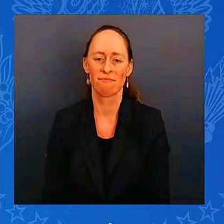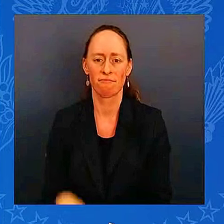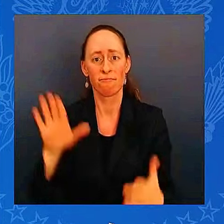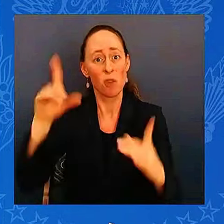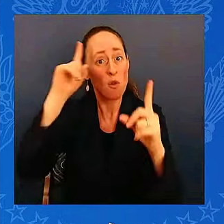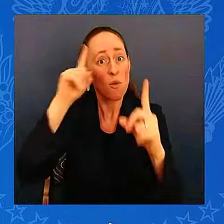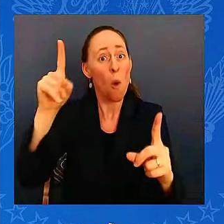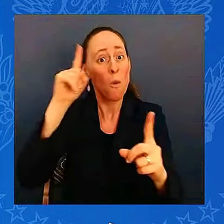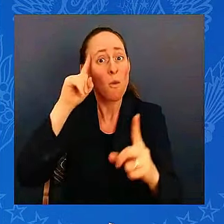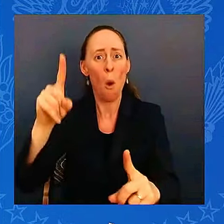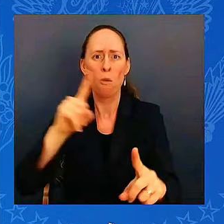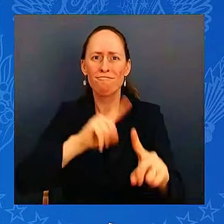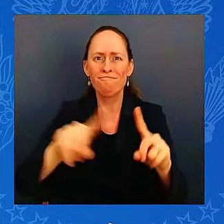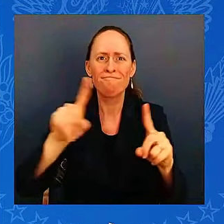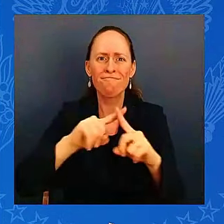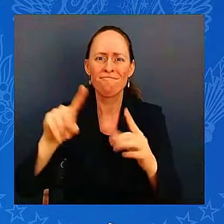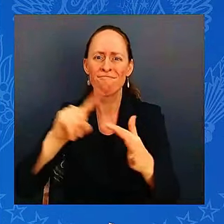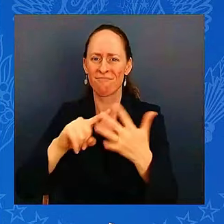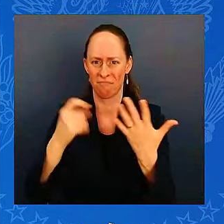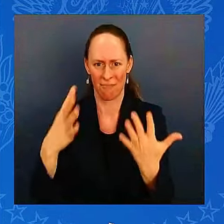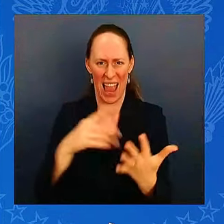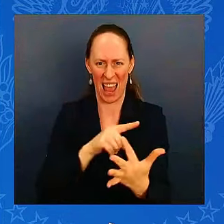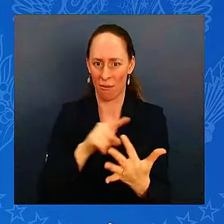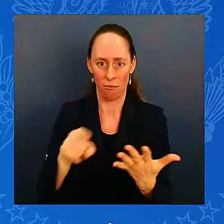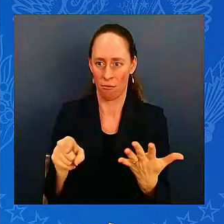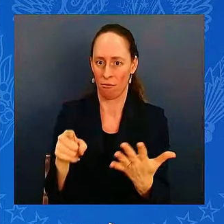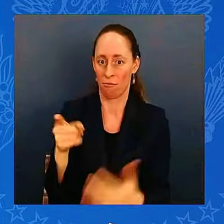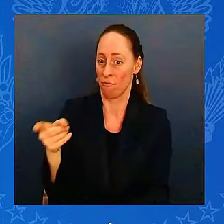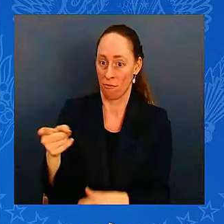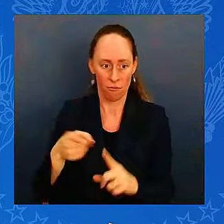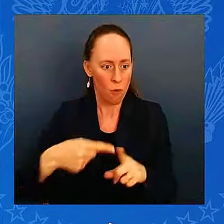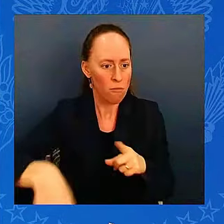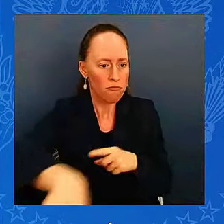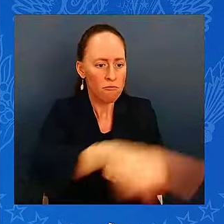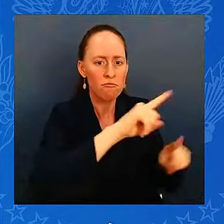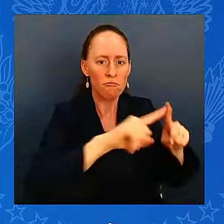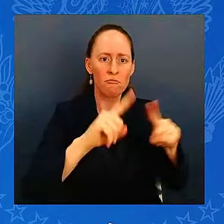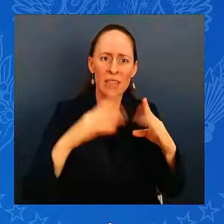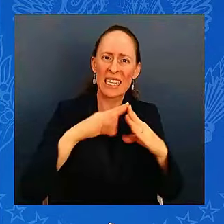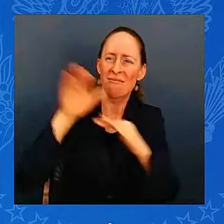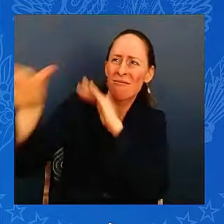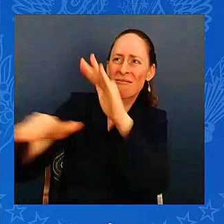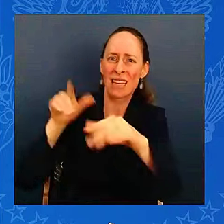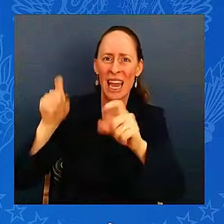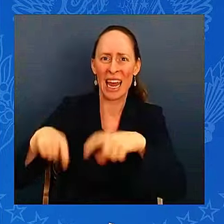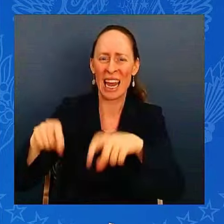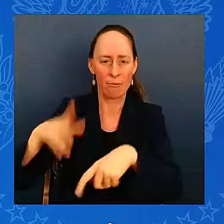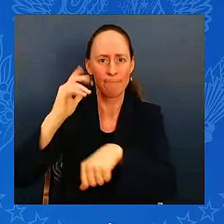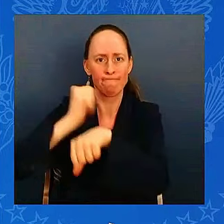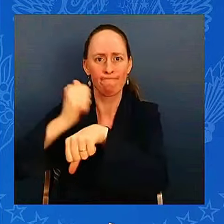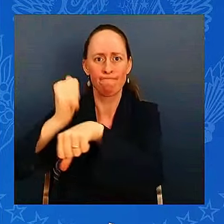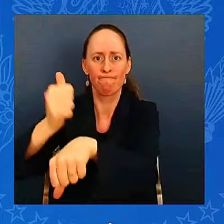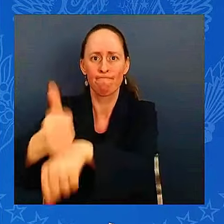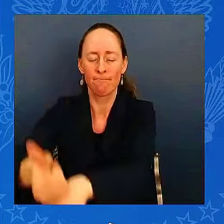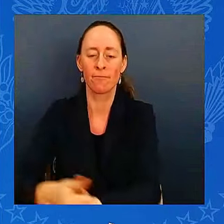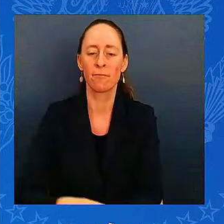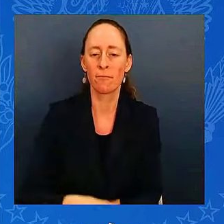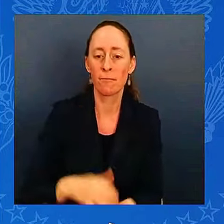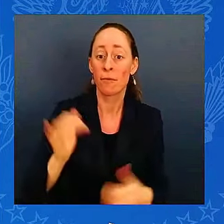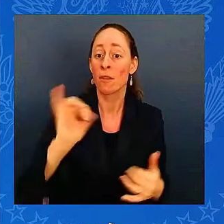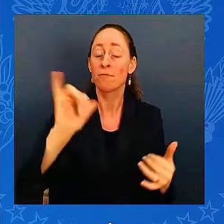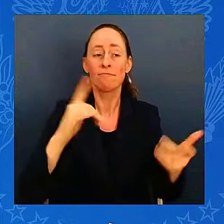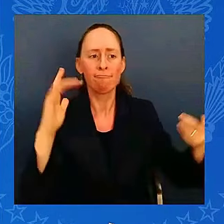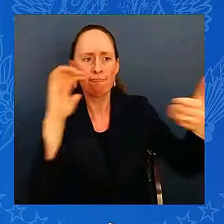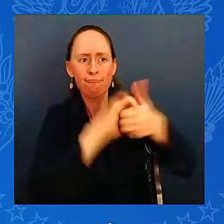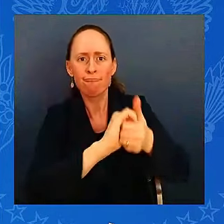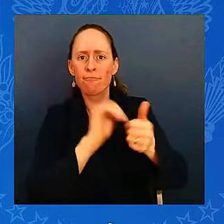to achieve these goals, including strong partnerships with business. And Bloomberg Philanthropies has been glad to collaborate